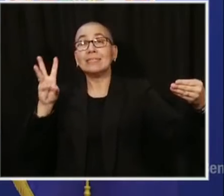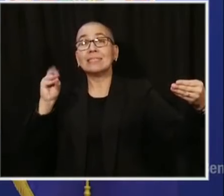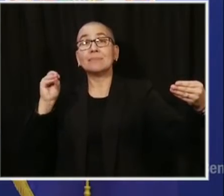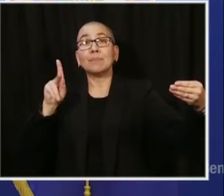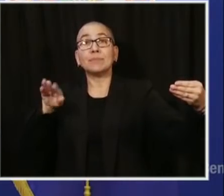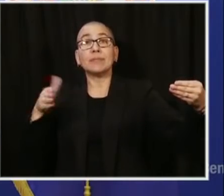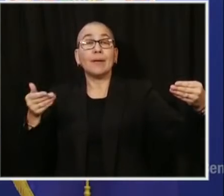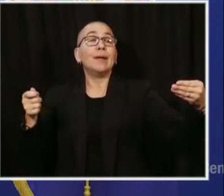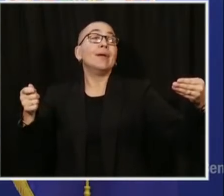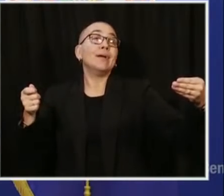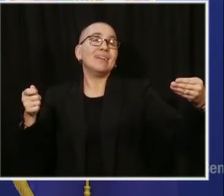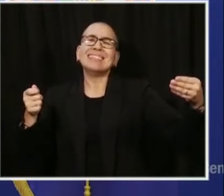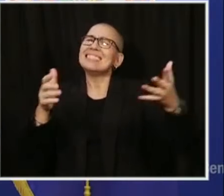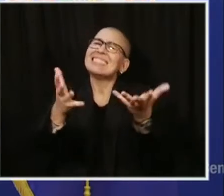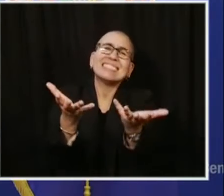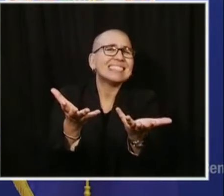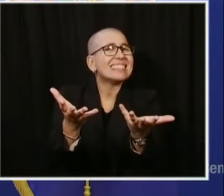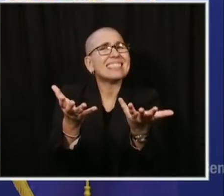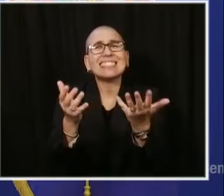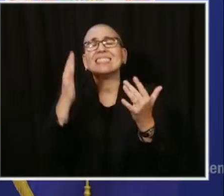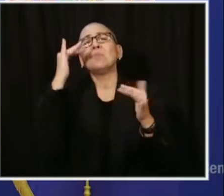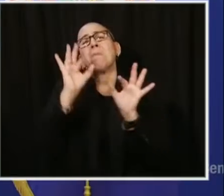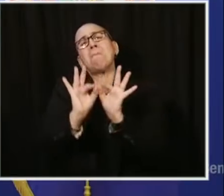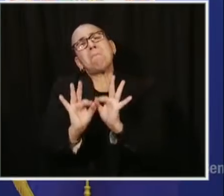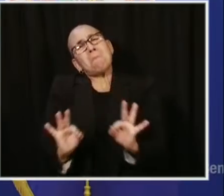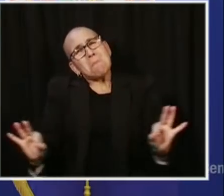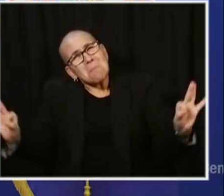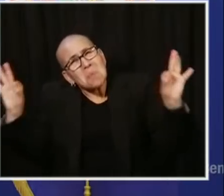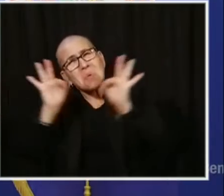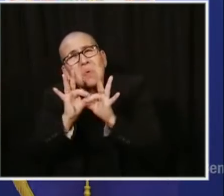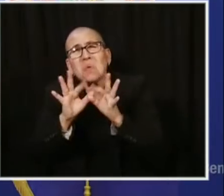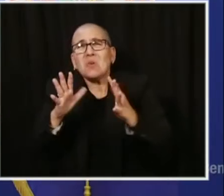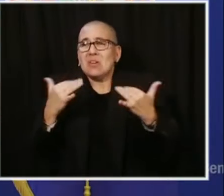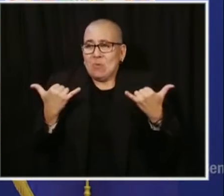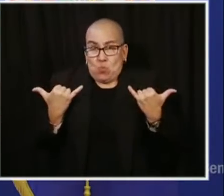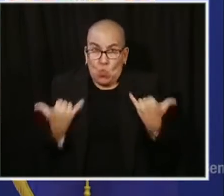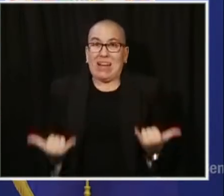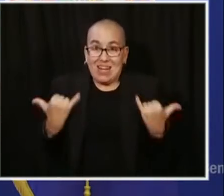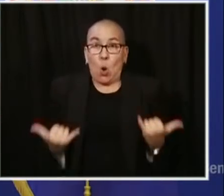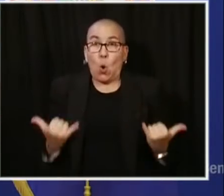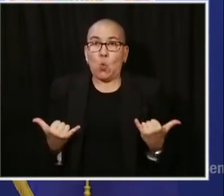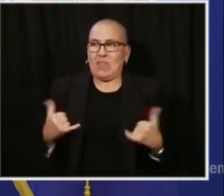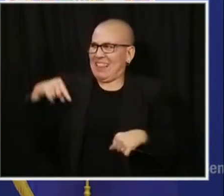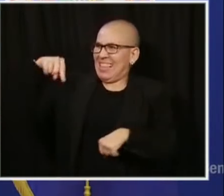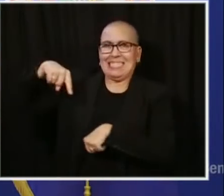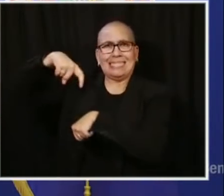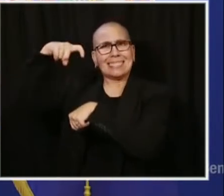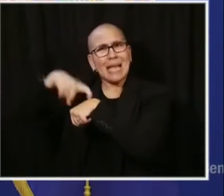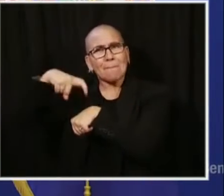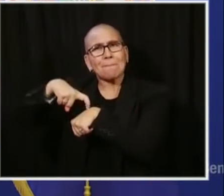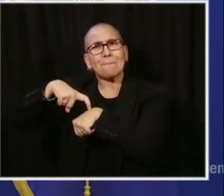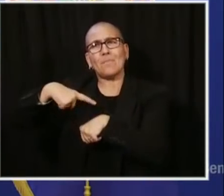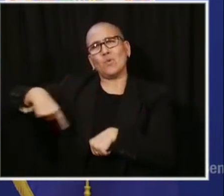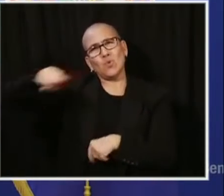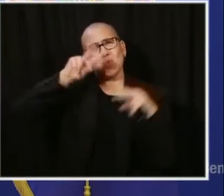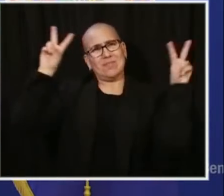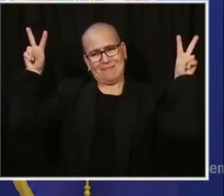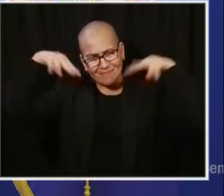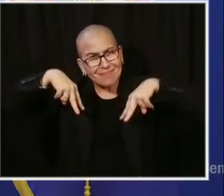So that's why it is so critical that at this point in time, we take a look at this. And here's what's happened. As it's spread more,